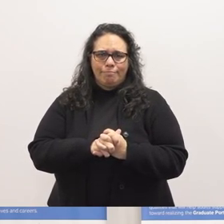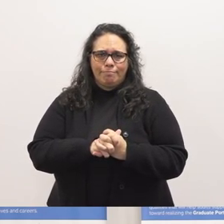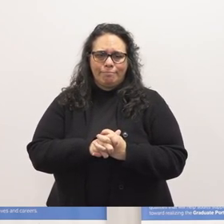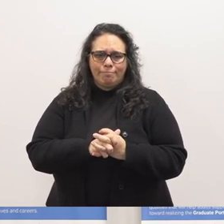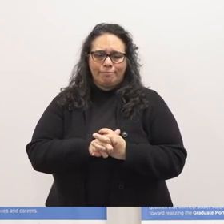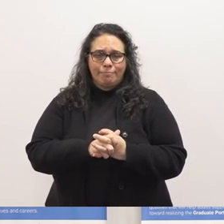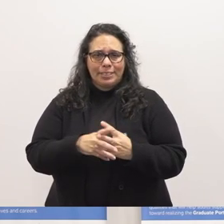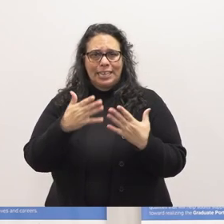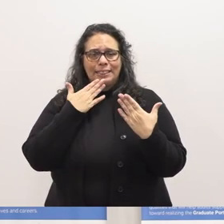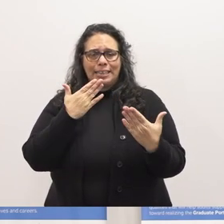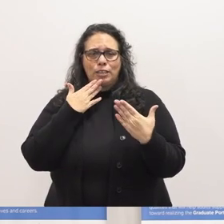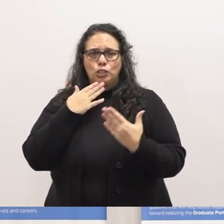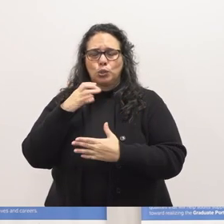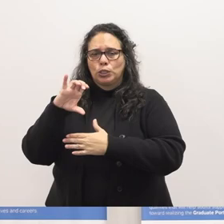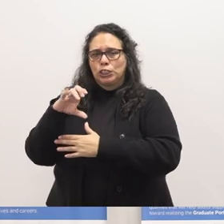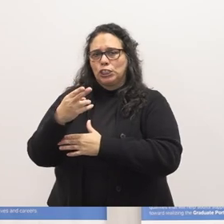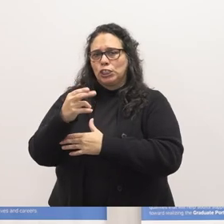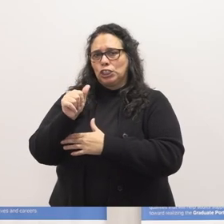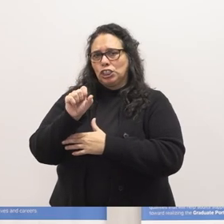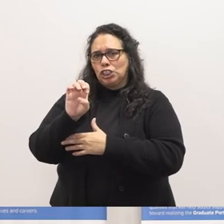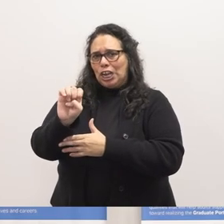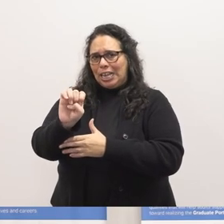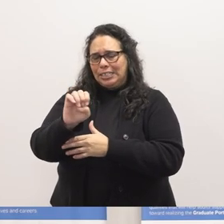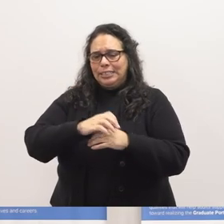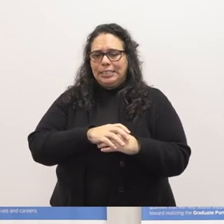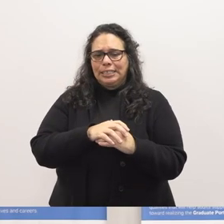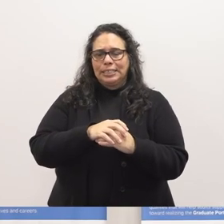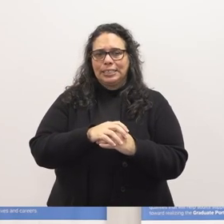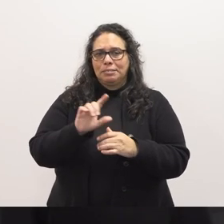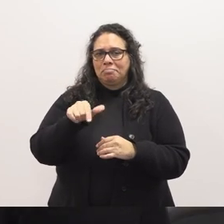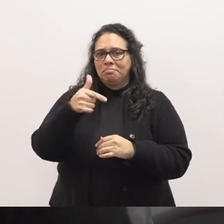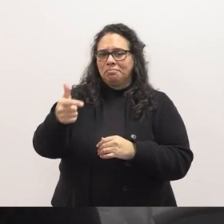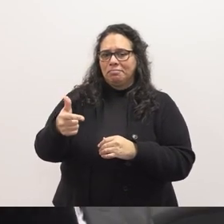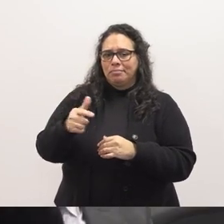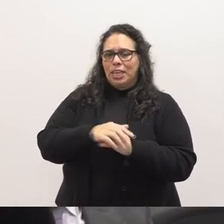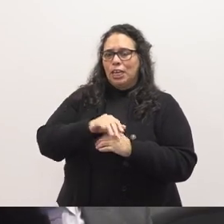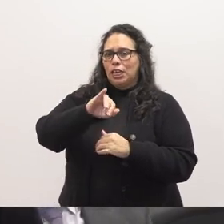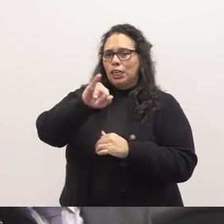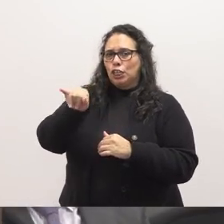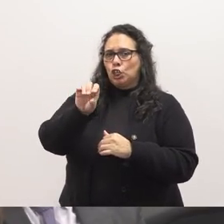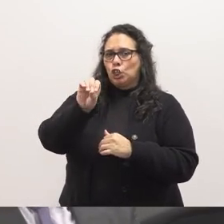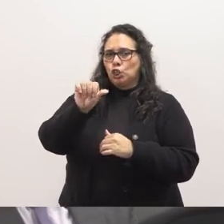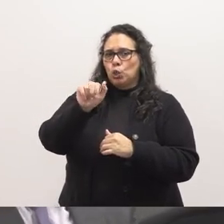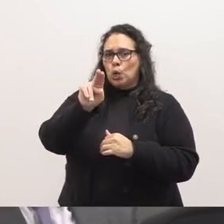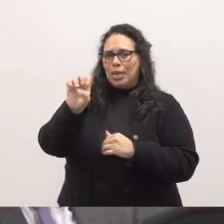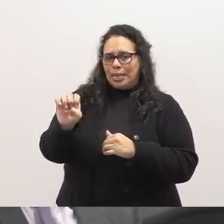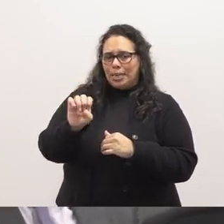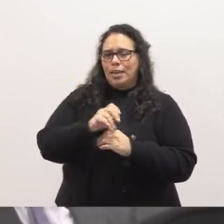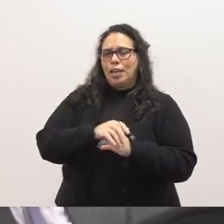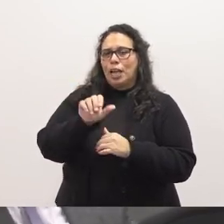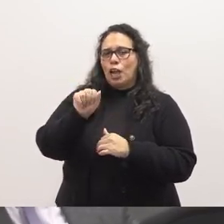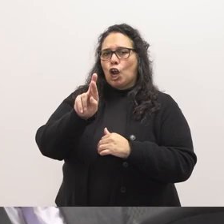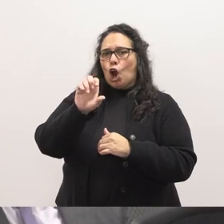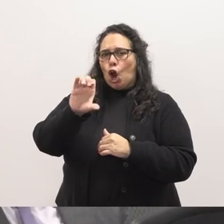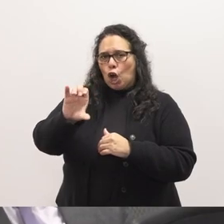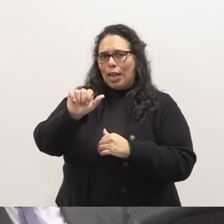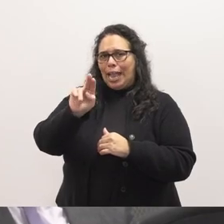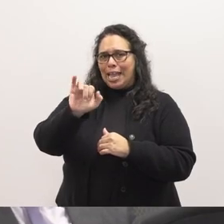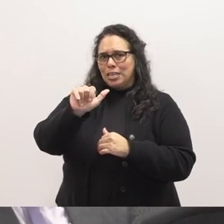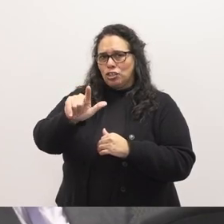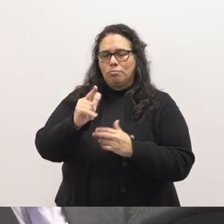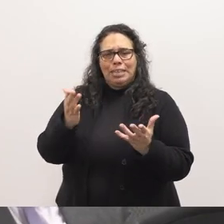Thank you, Chase. Joanna. Thank you. Good evening, everyone. I'm Joanna Archangel, here to support my son,